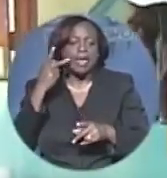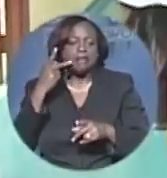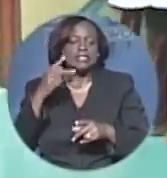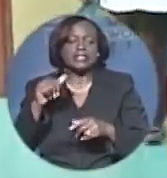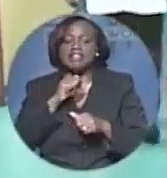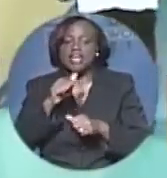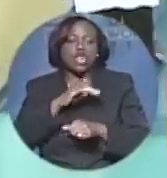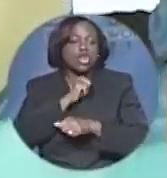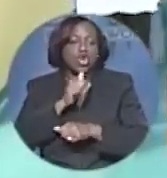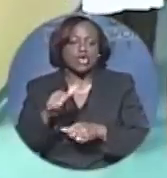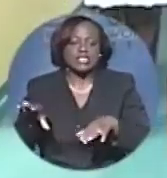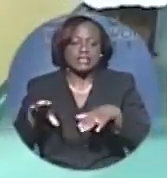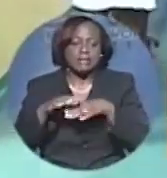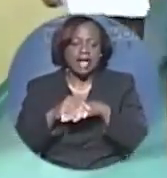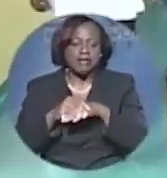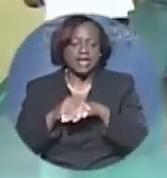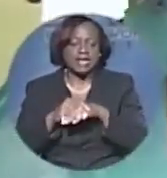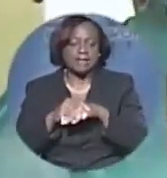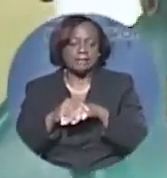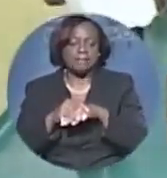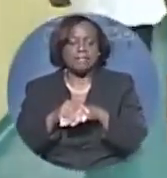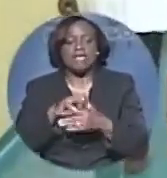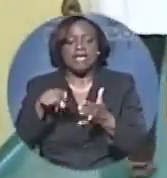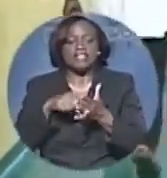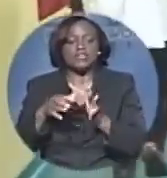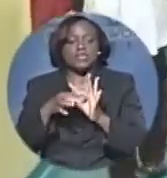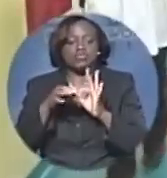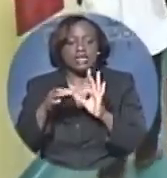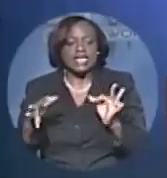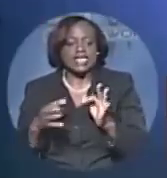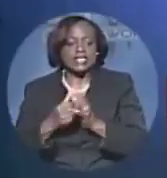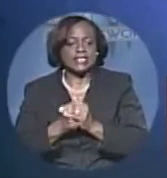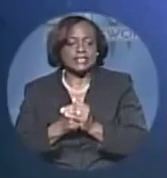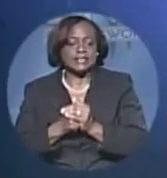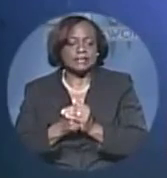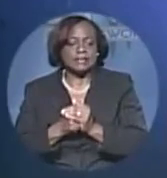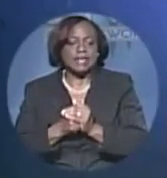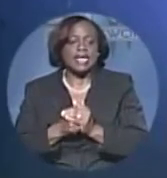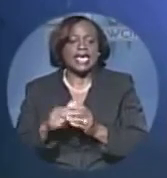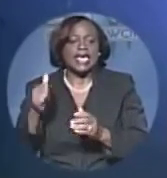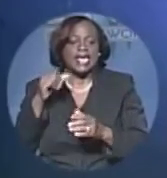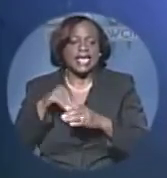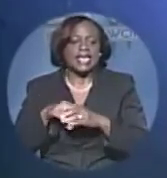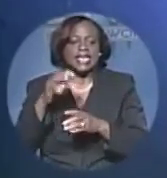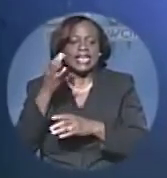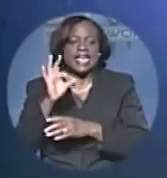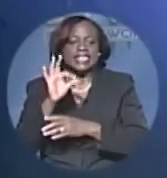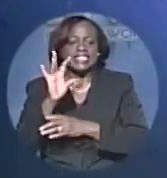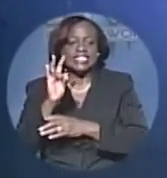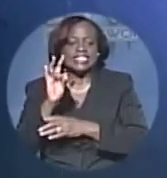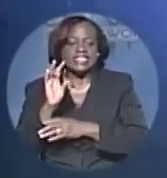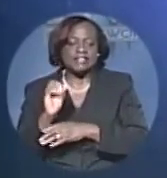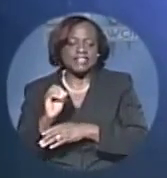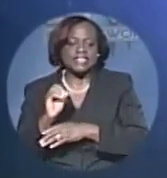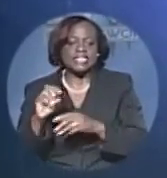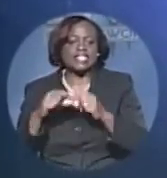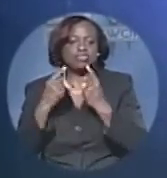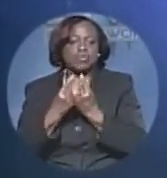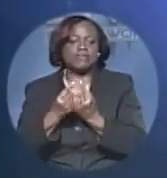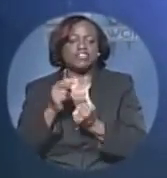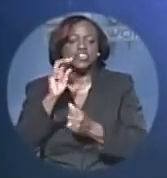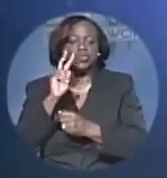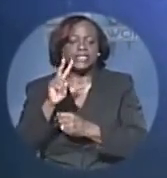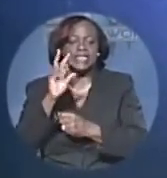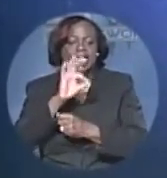births report released by the Department of Statistics Sunday confirms this trend. Back in 1970, this group represented 29% of all